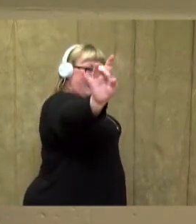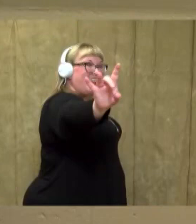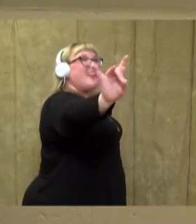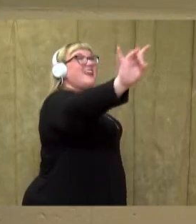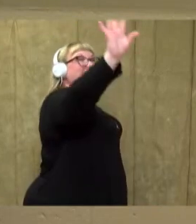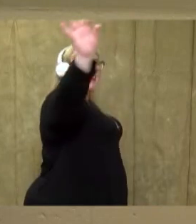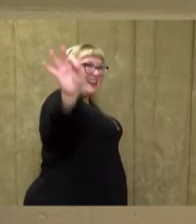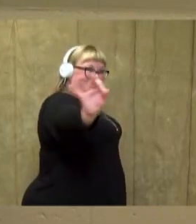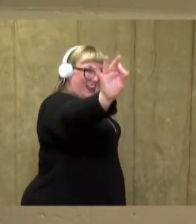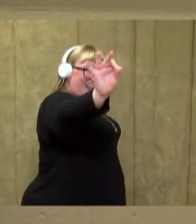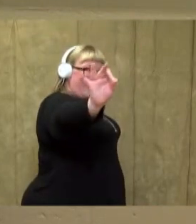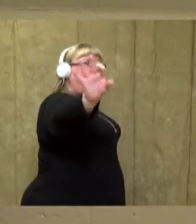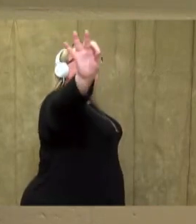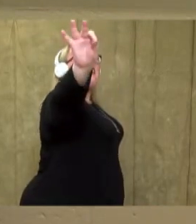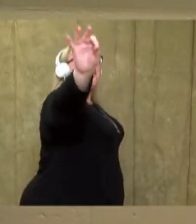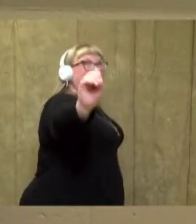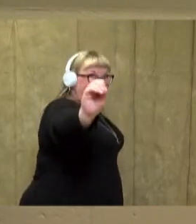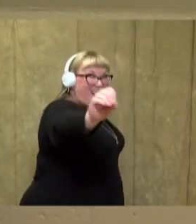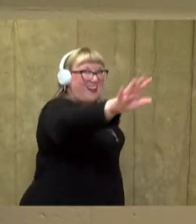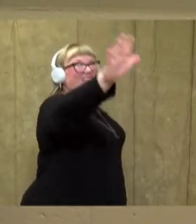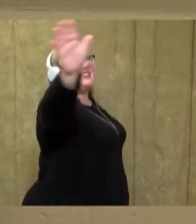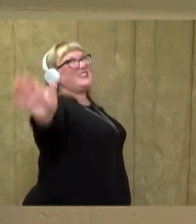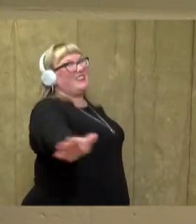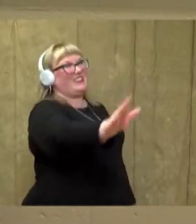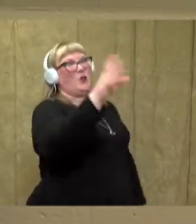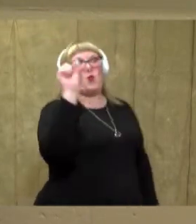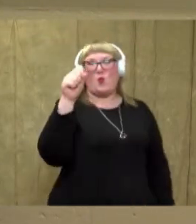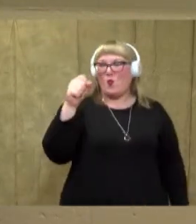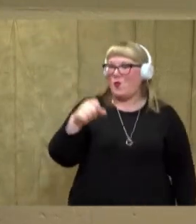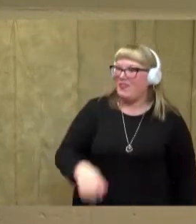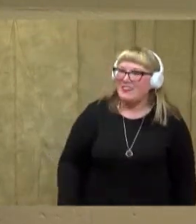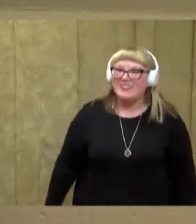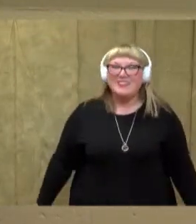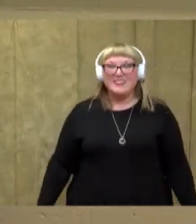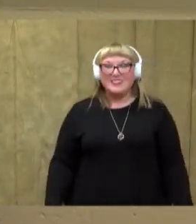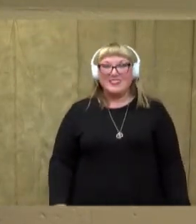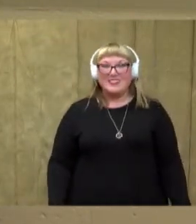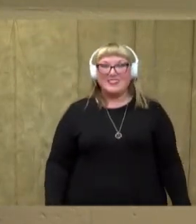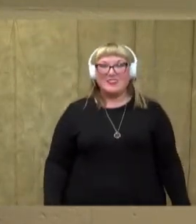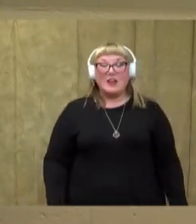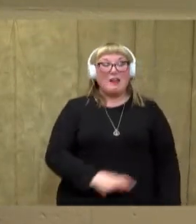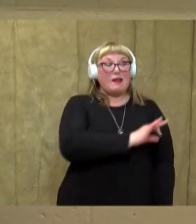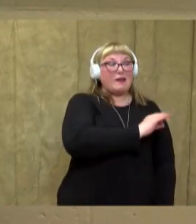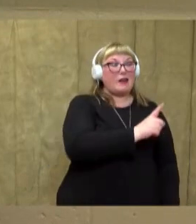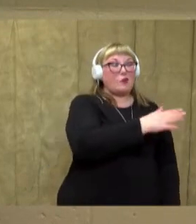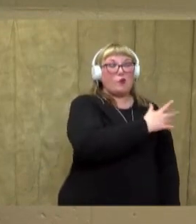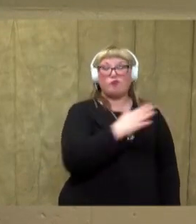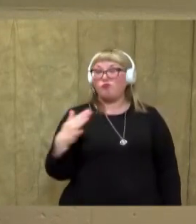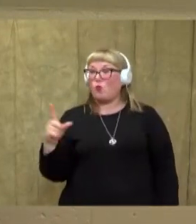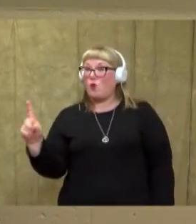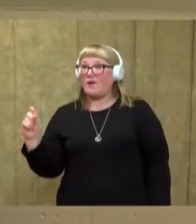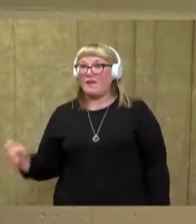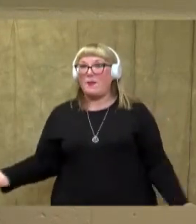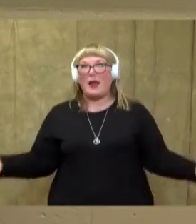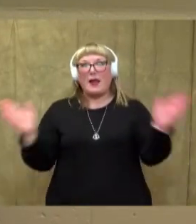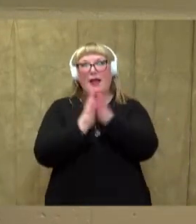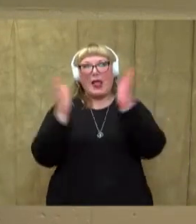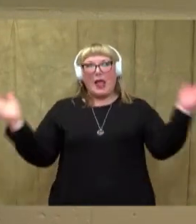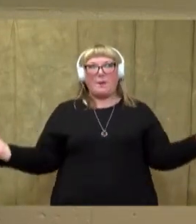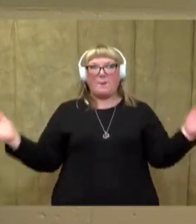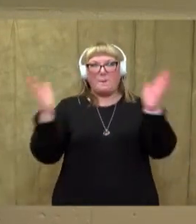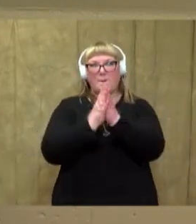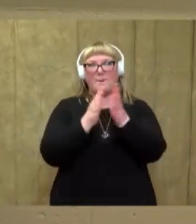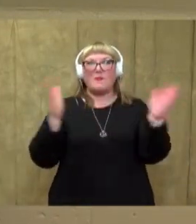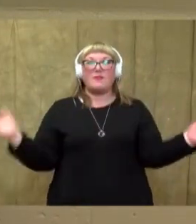88, 89, 90. And for our last 10 numbers, 91 to 100, let's clap up